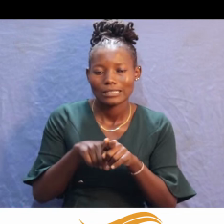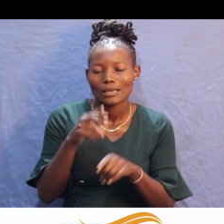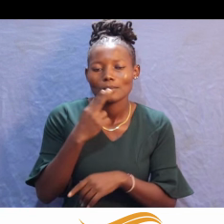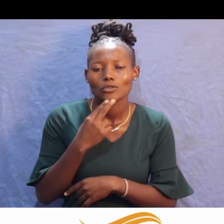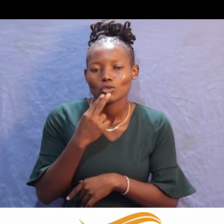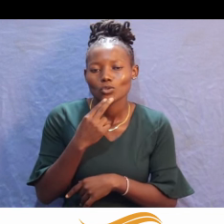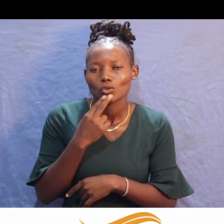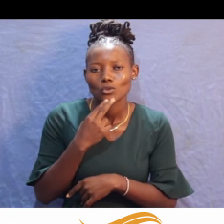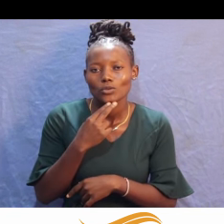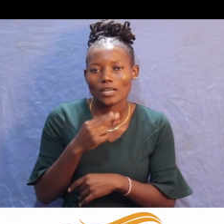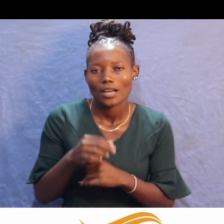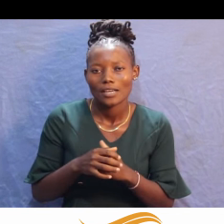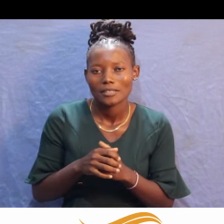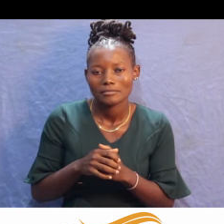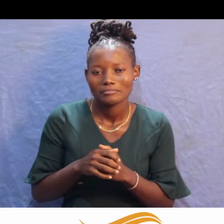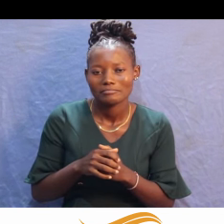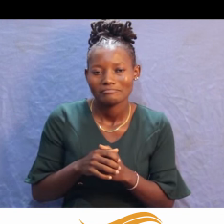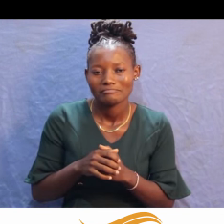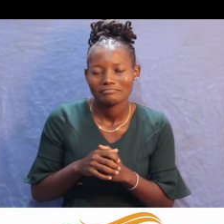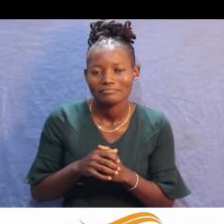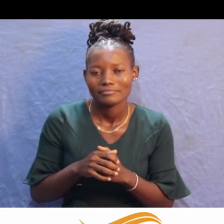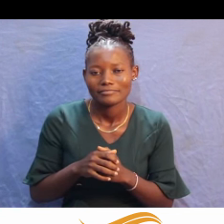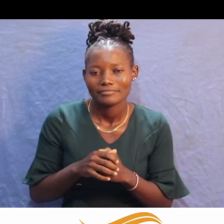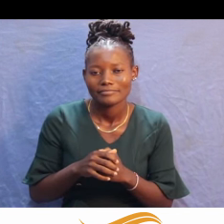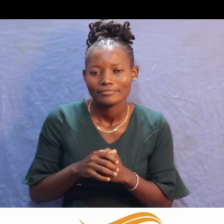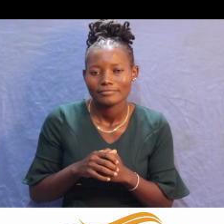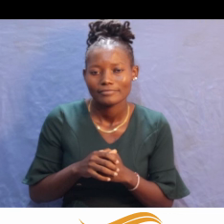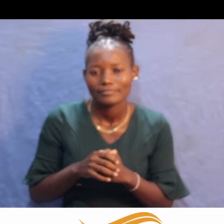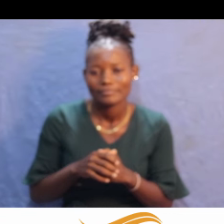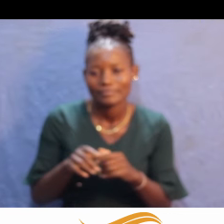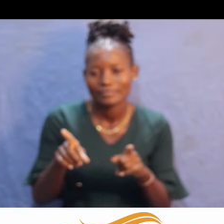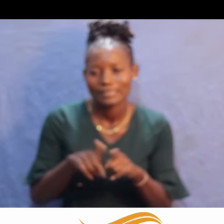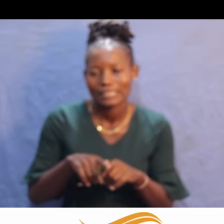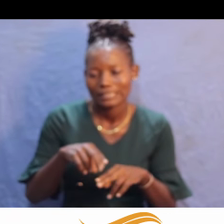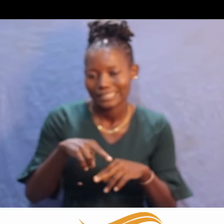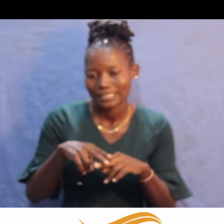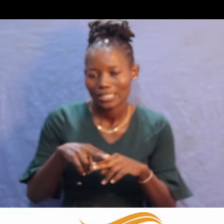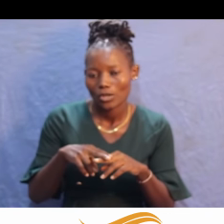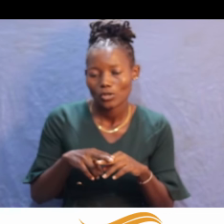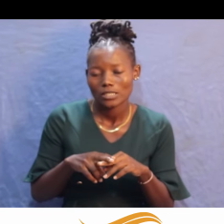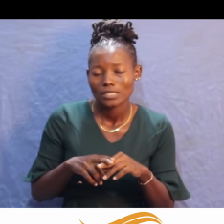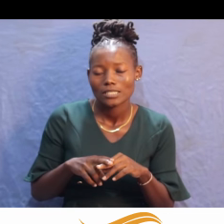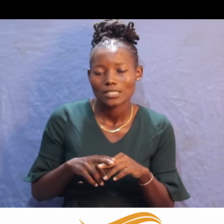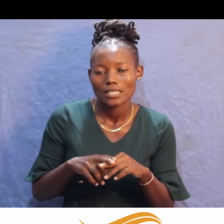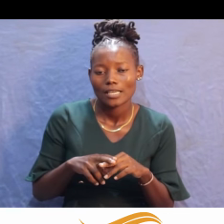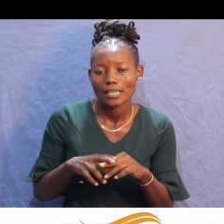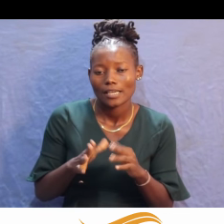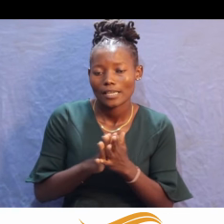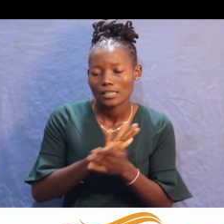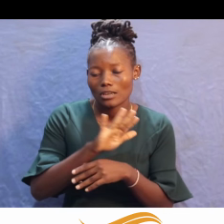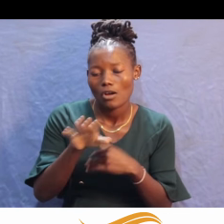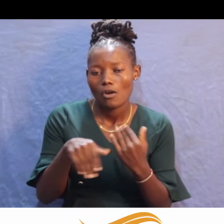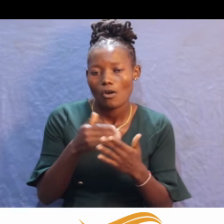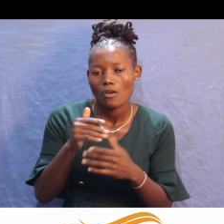fat, and salt. And I'm going to point out to all of us in